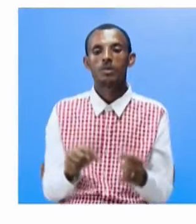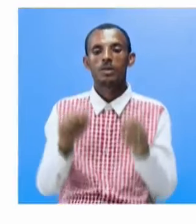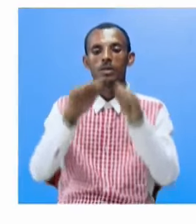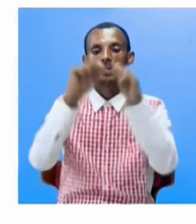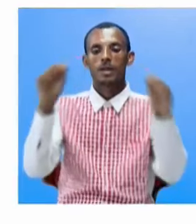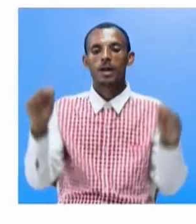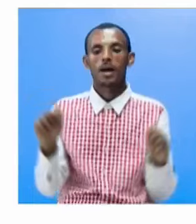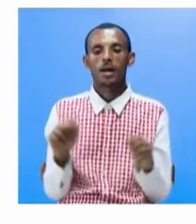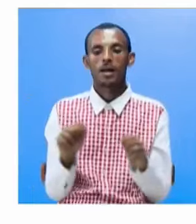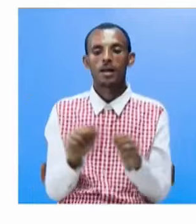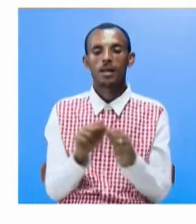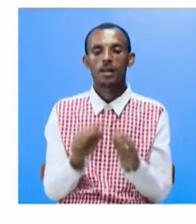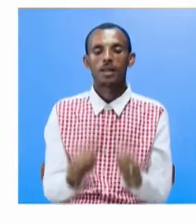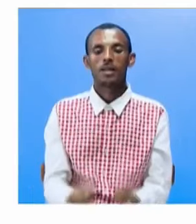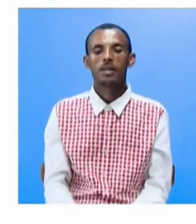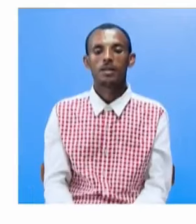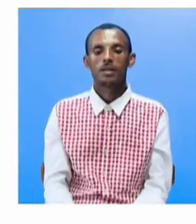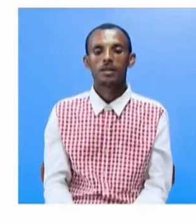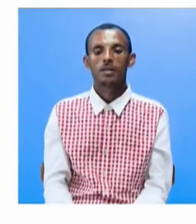triangle